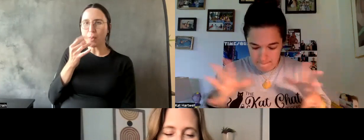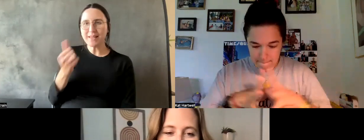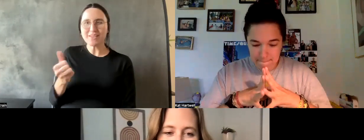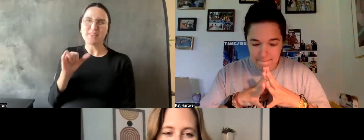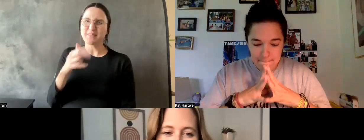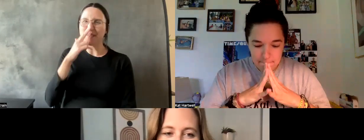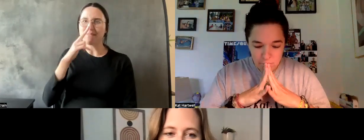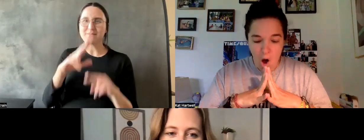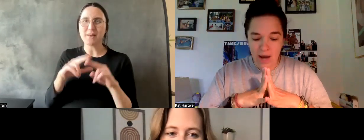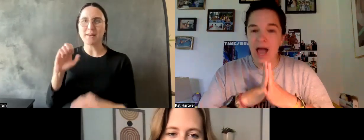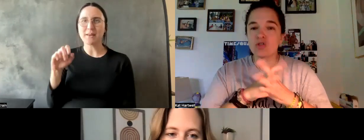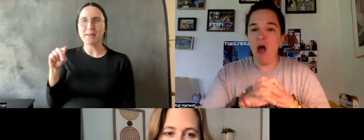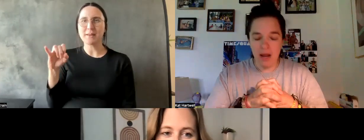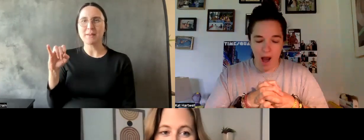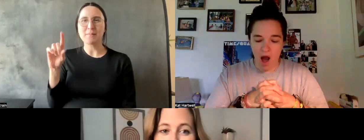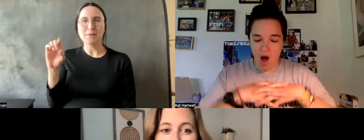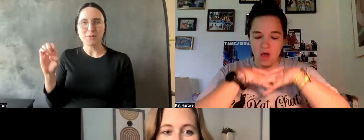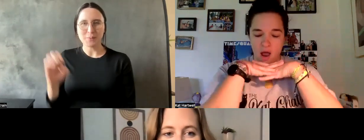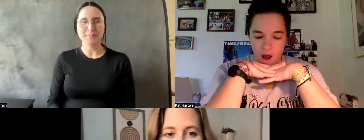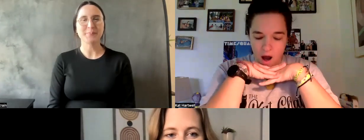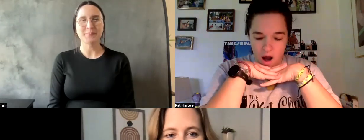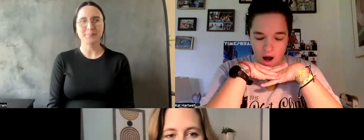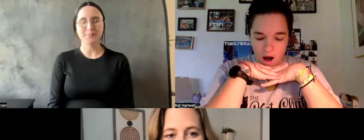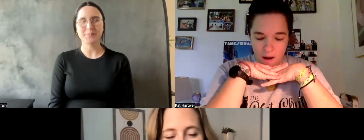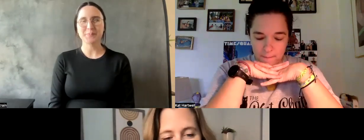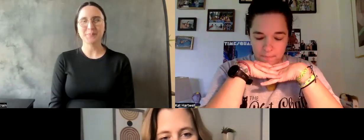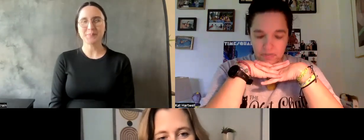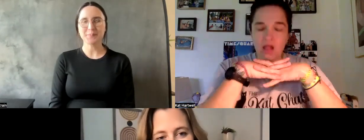was fun. Okay, now talk about